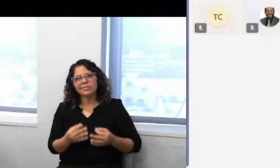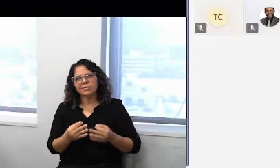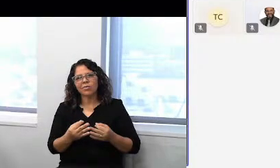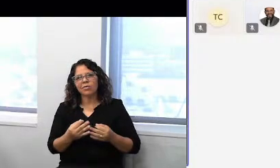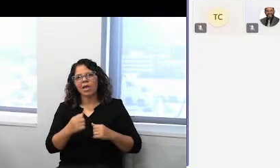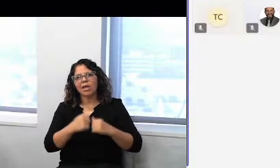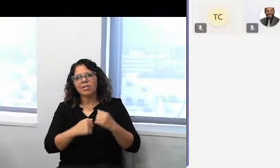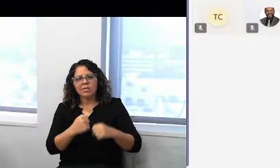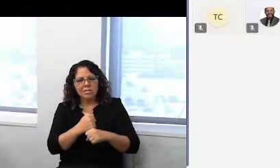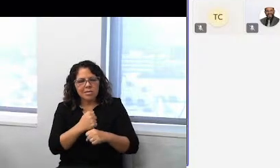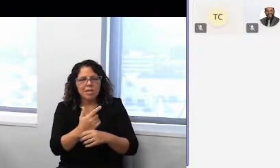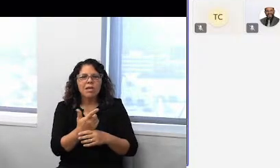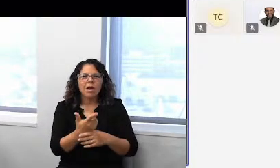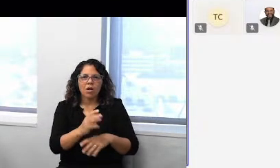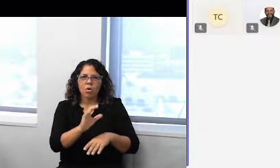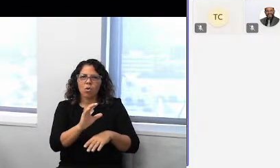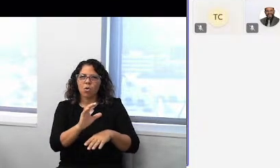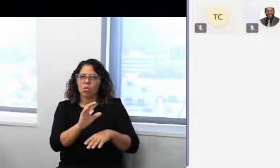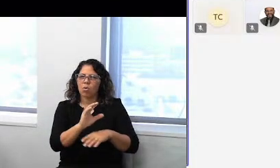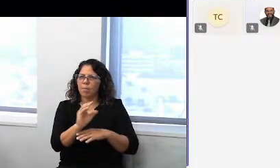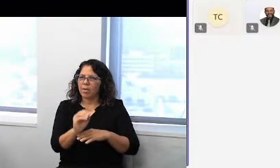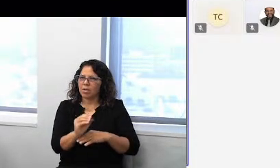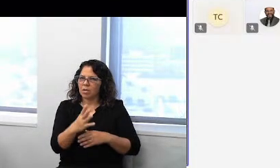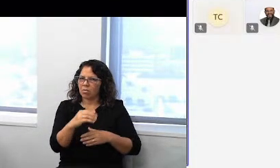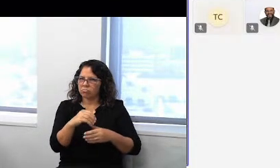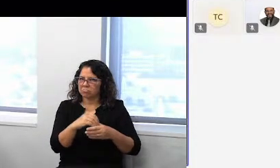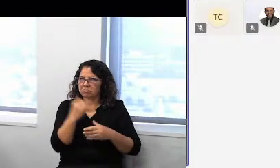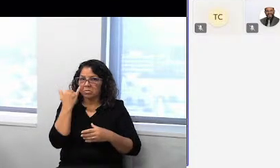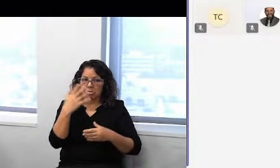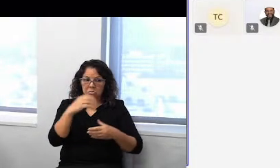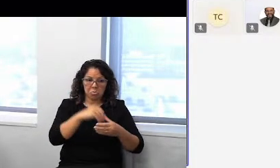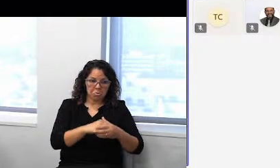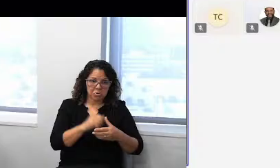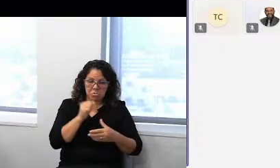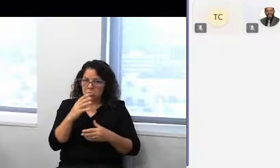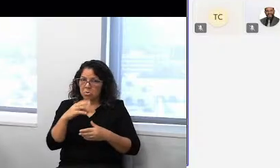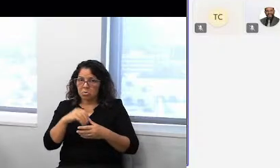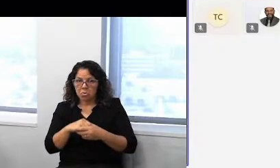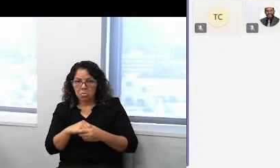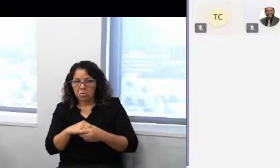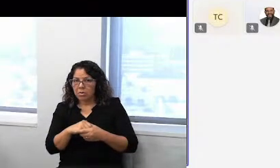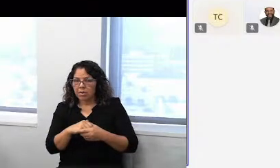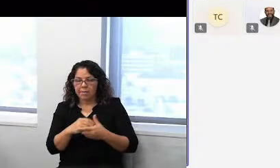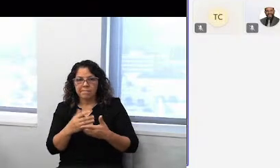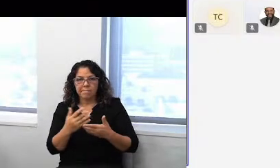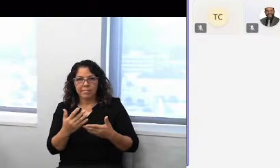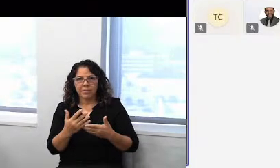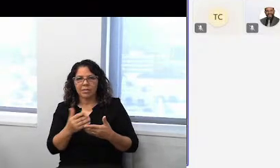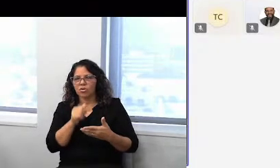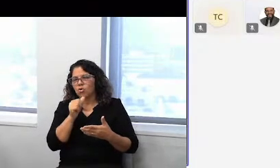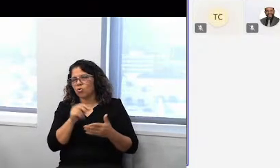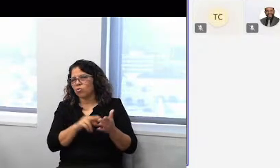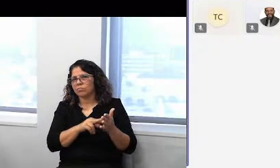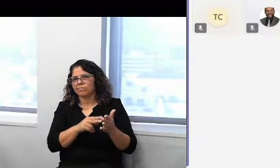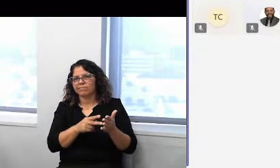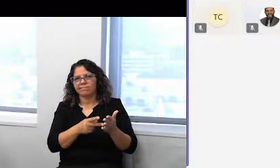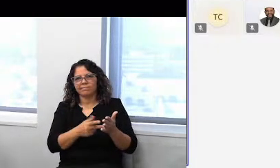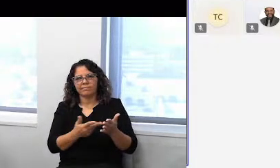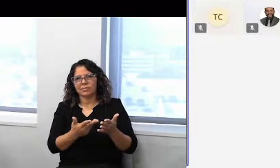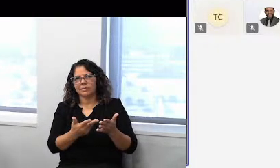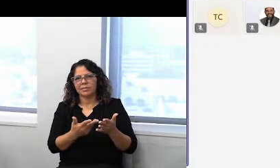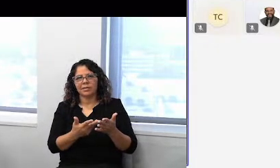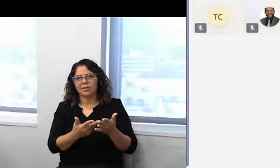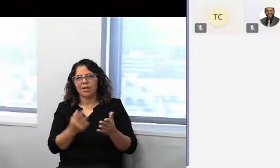include or exclude in testimony doesn't define the scope of this proceeding. What defines the scope of this proceeding is the statutory just and reasonable